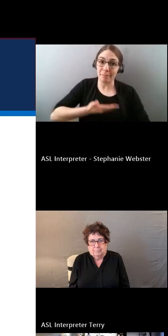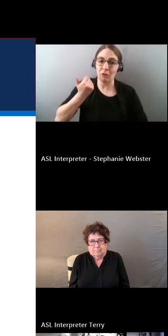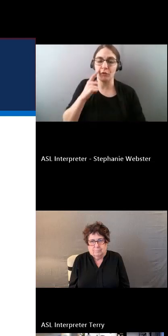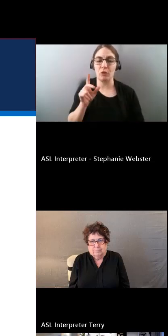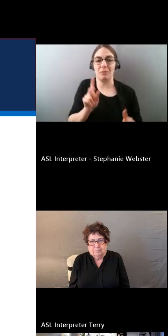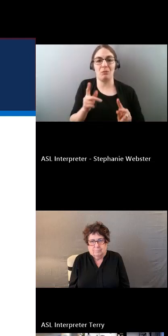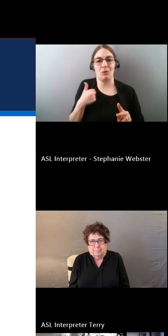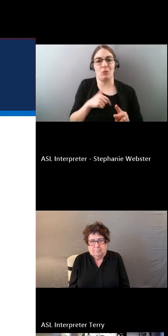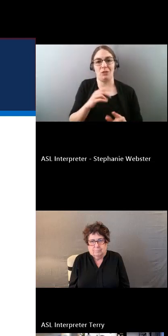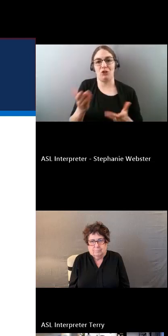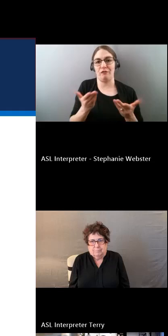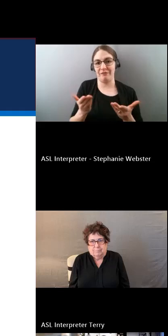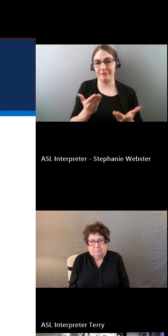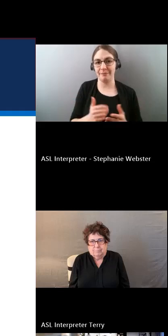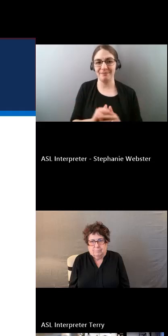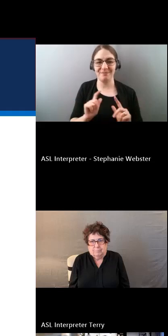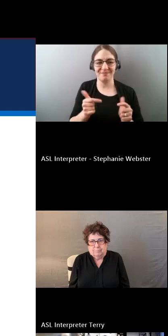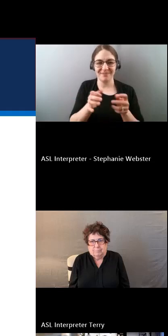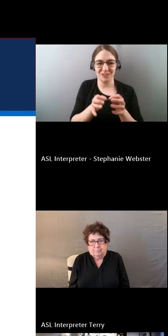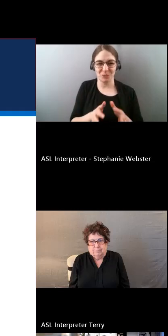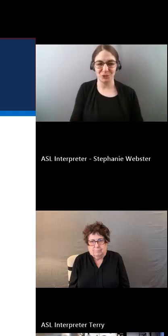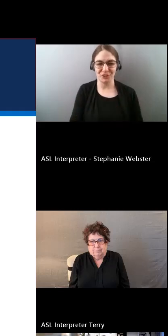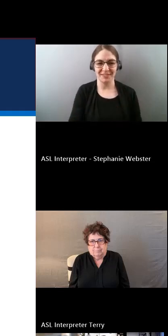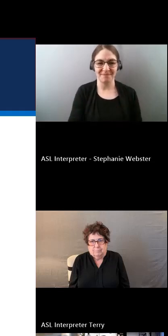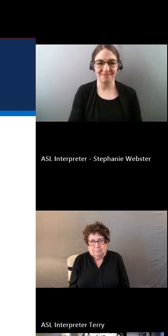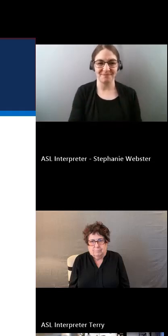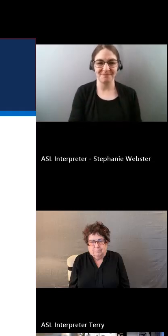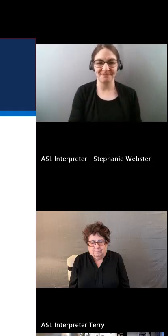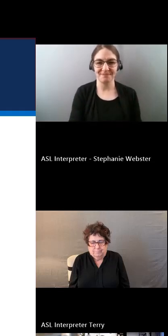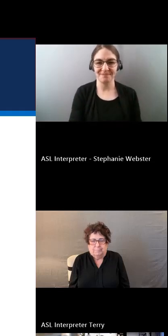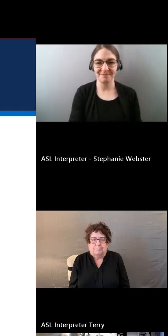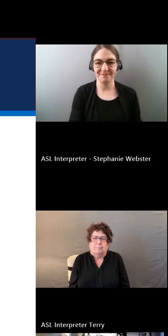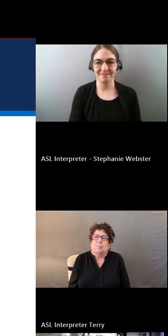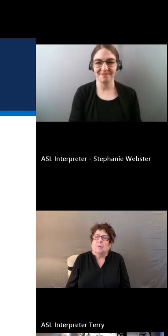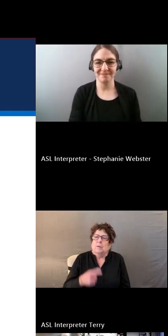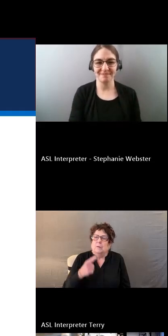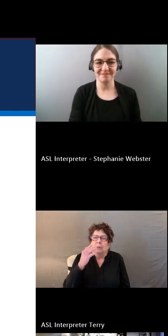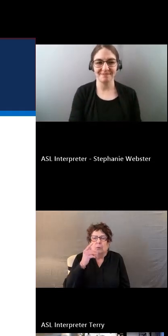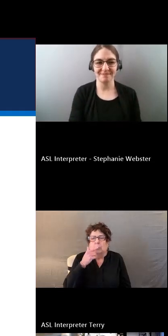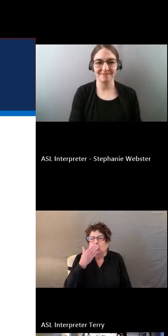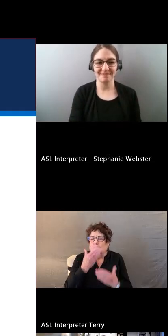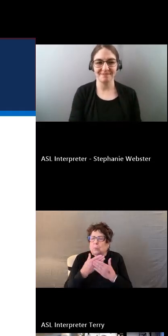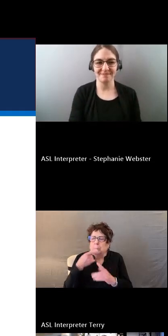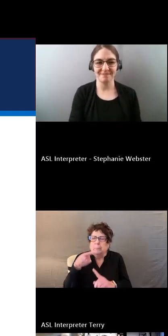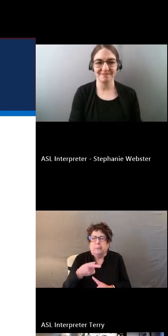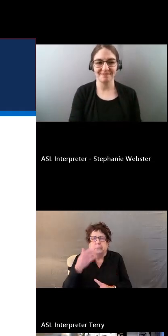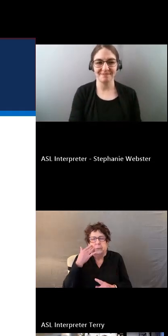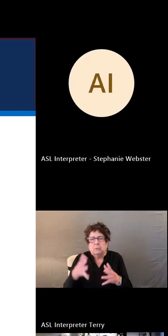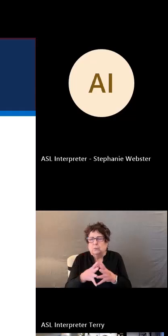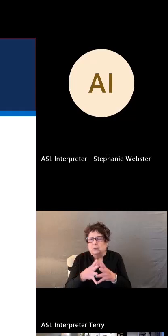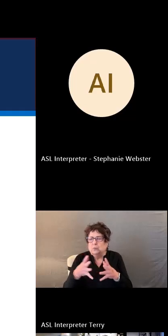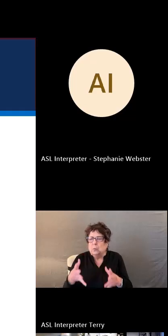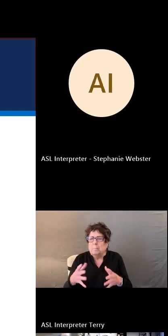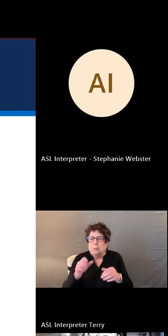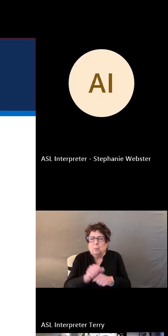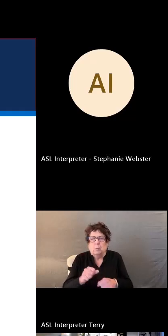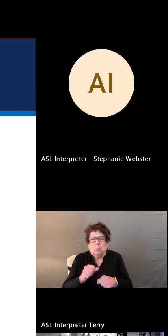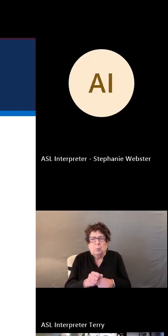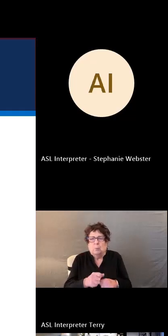serve. Yeah, good point. There's so much work to do, and we have to